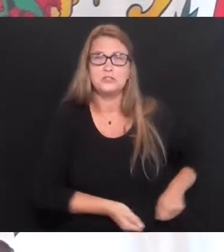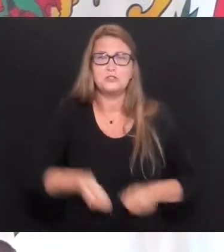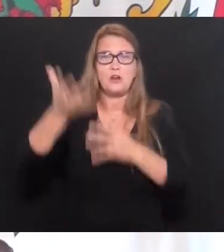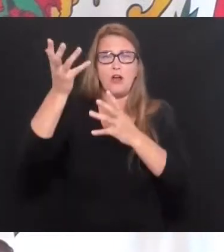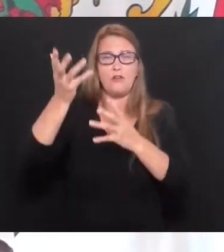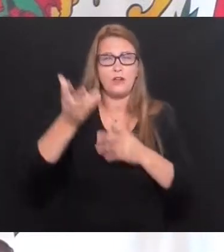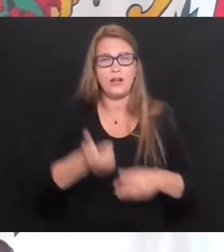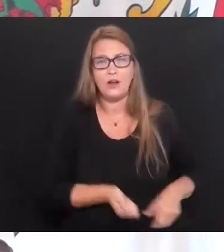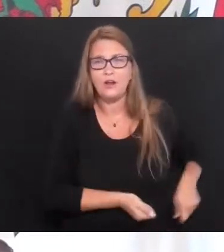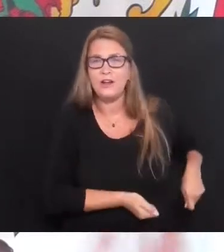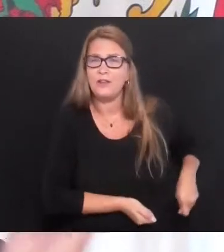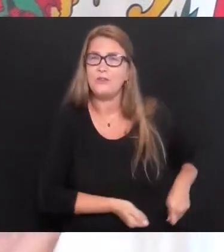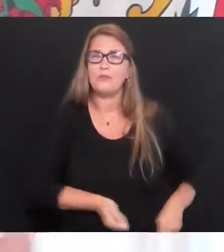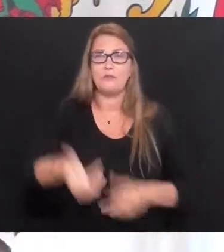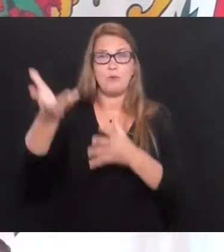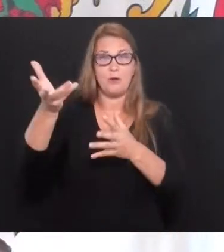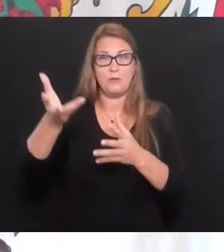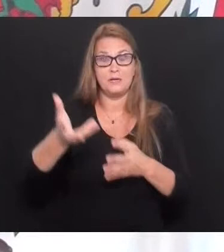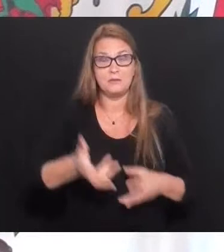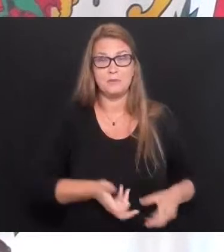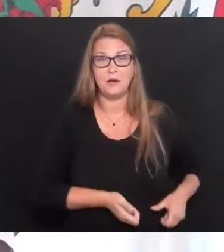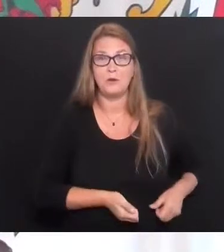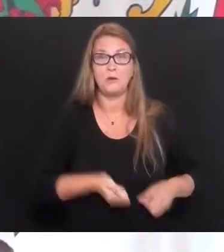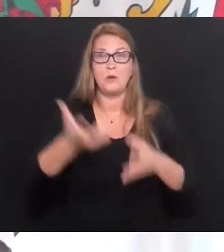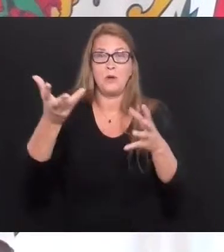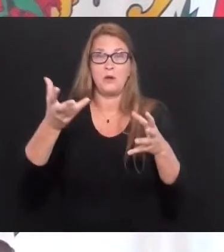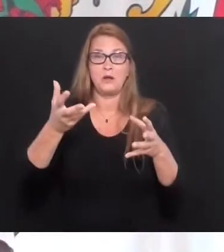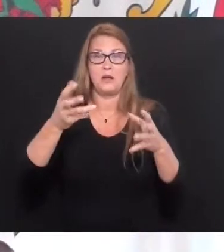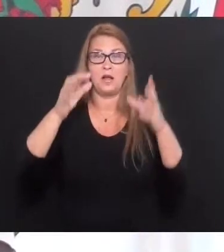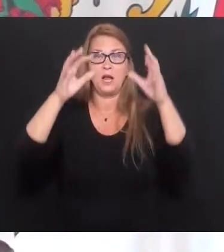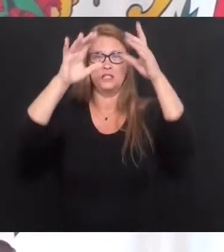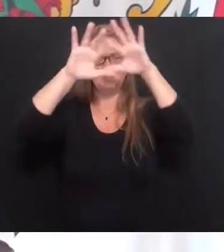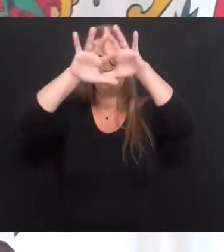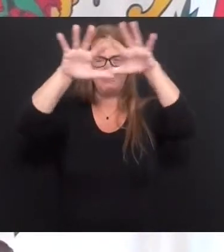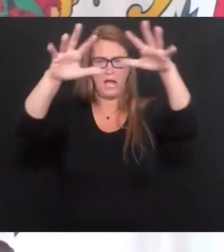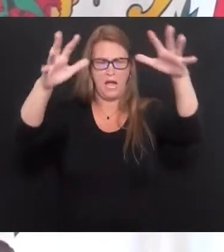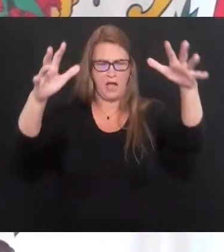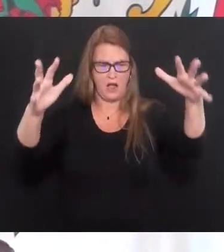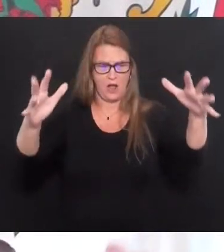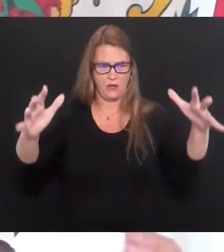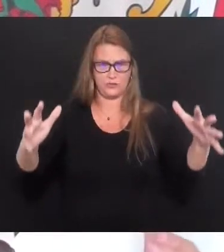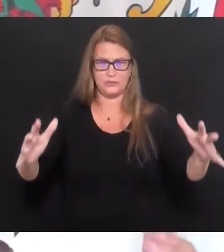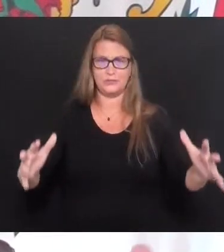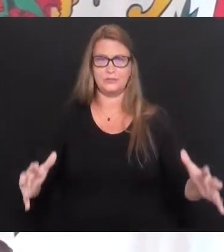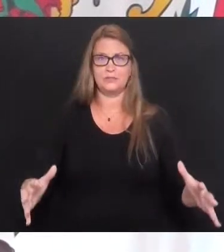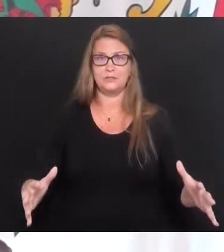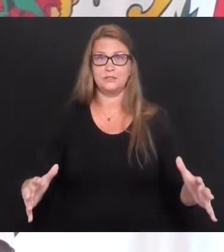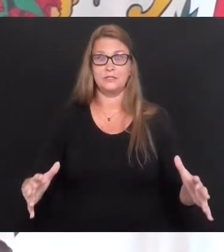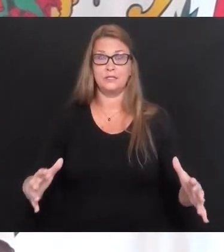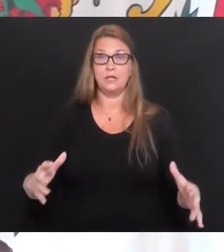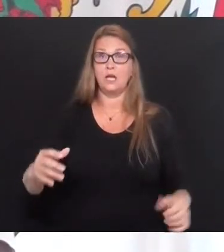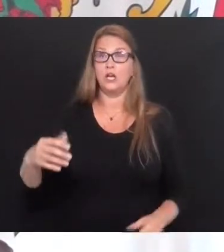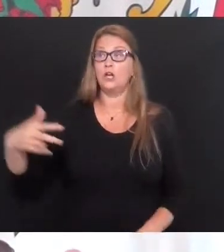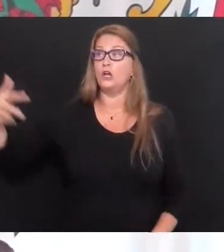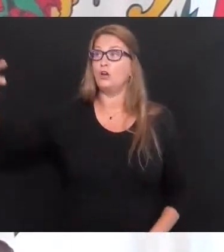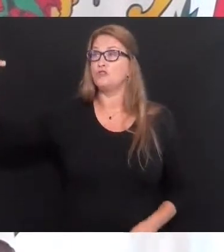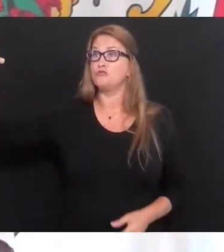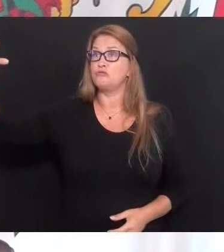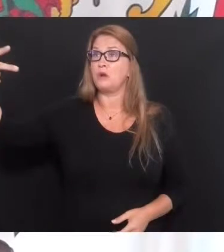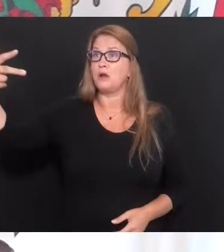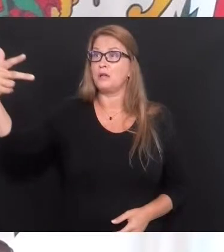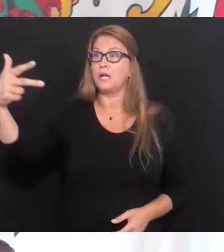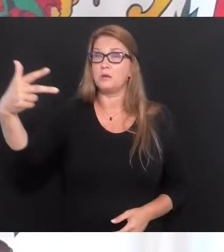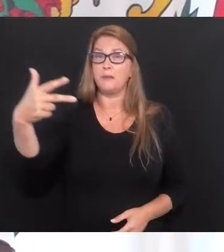under the sun and carrying them out and dumping them in a pile in front of their house. And then along